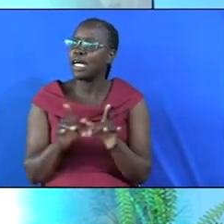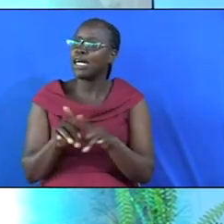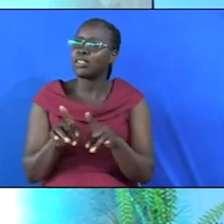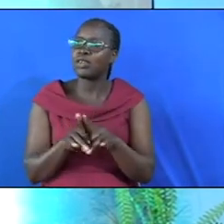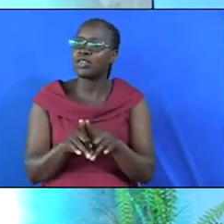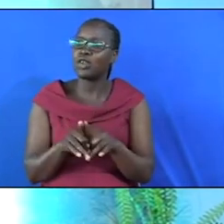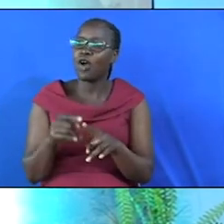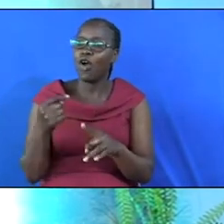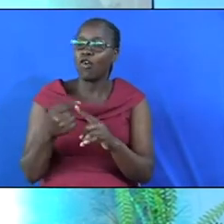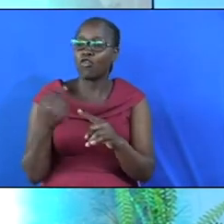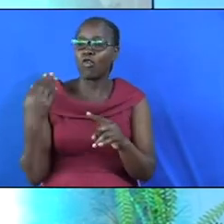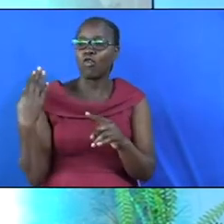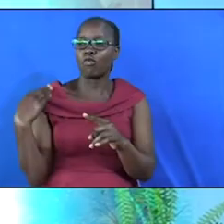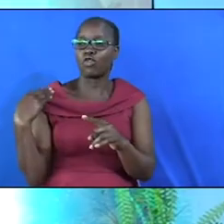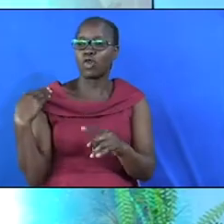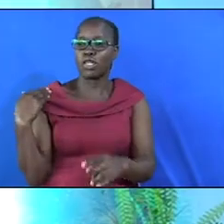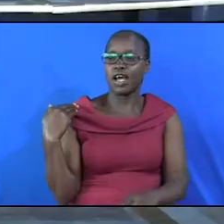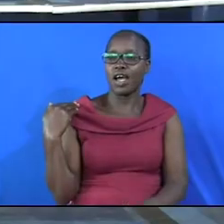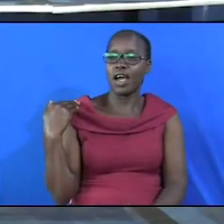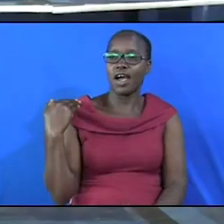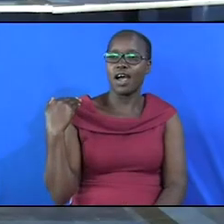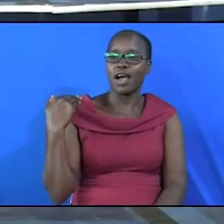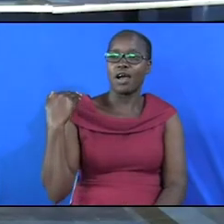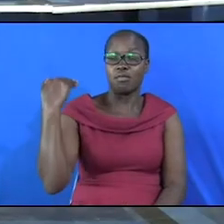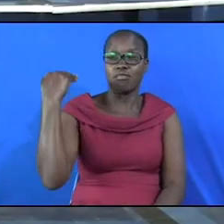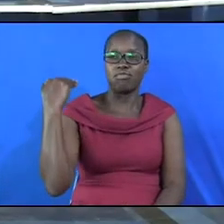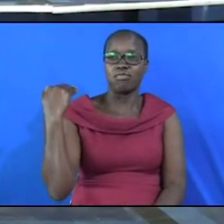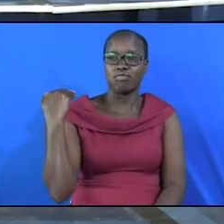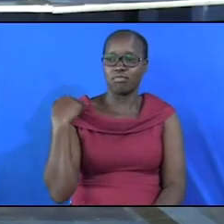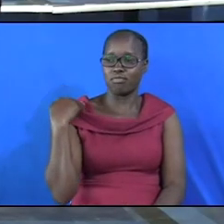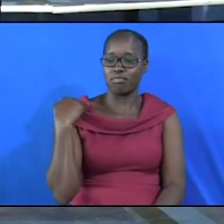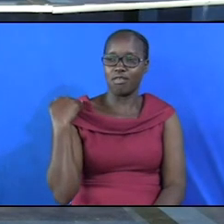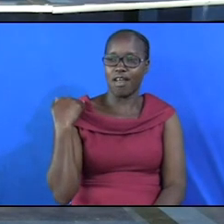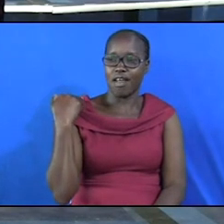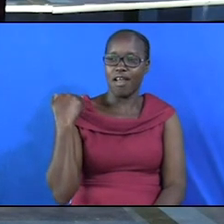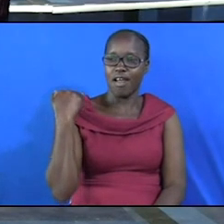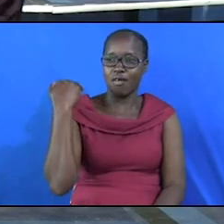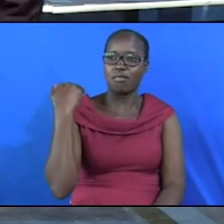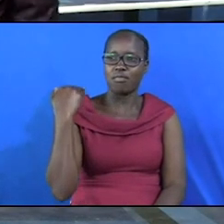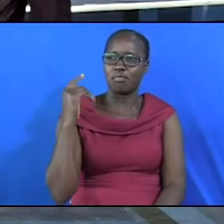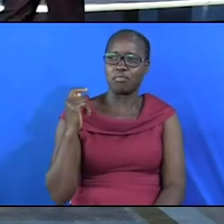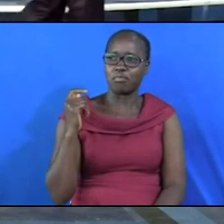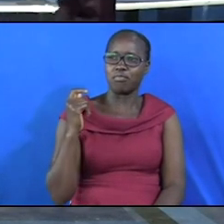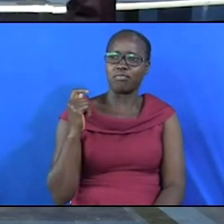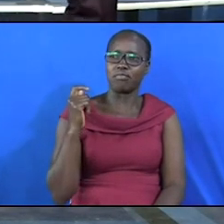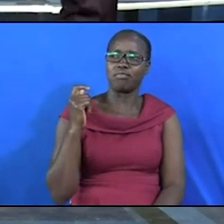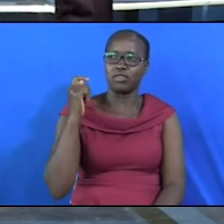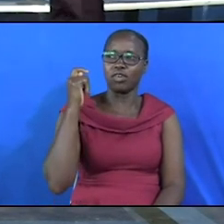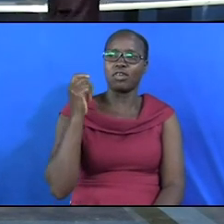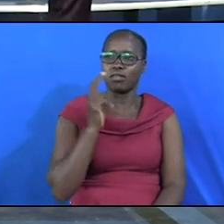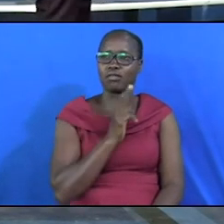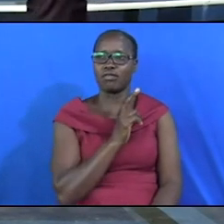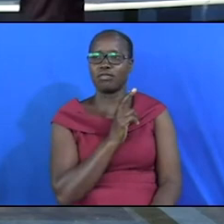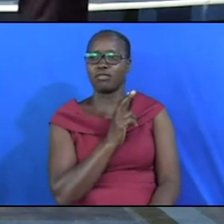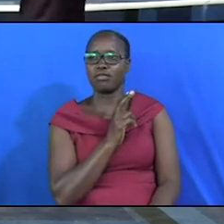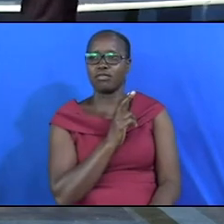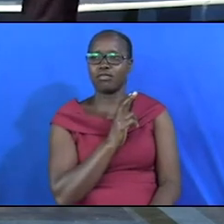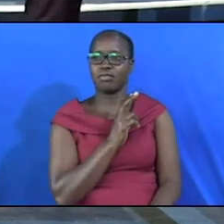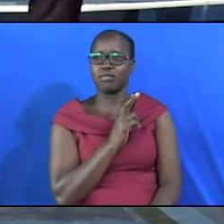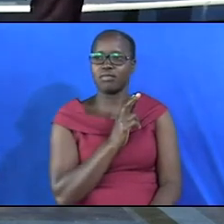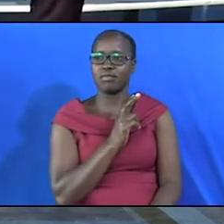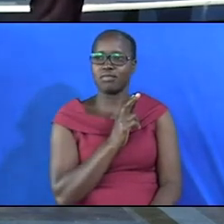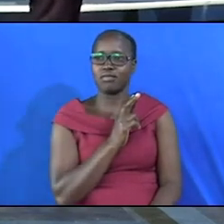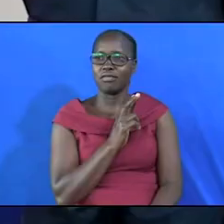from his shoulder, going upward, he was the tallest. Are we together? Good now. My friend, why are